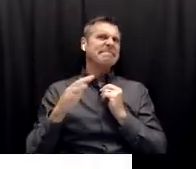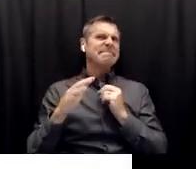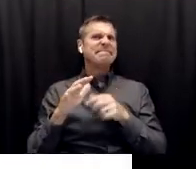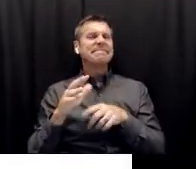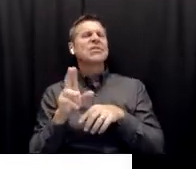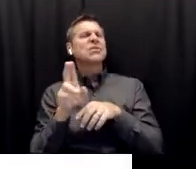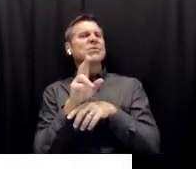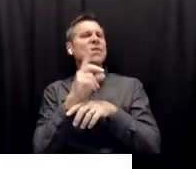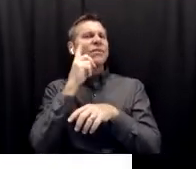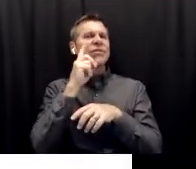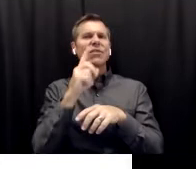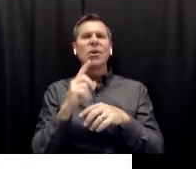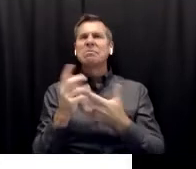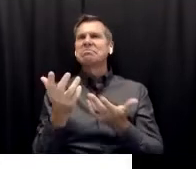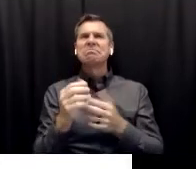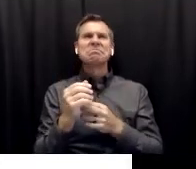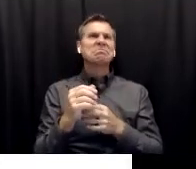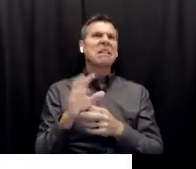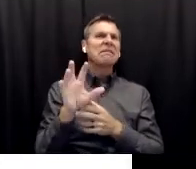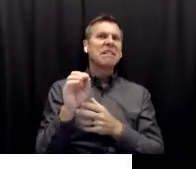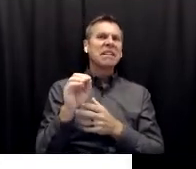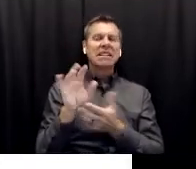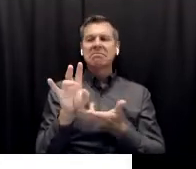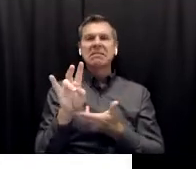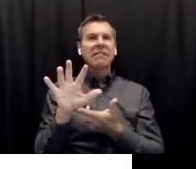useful for maybe 50, 75 feet.